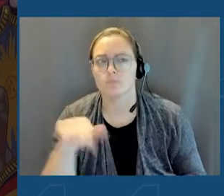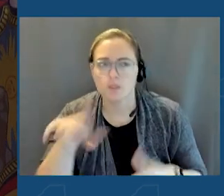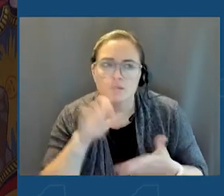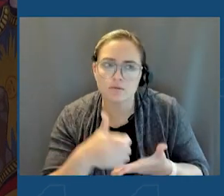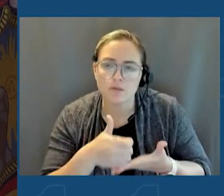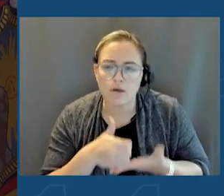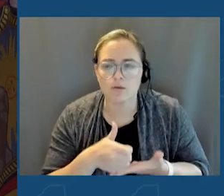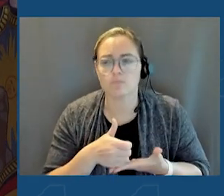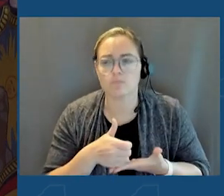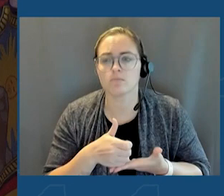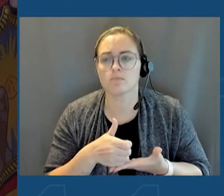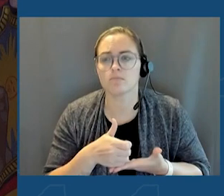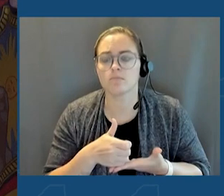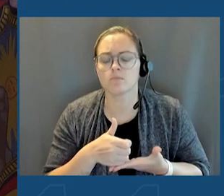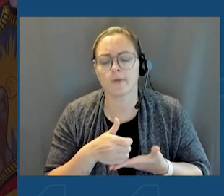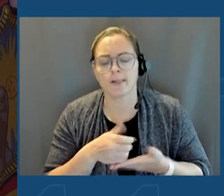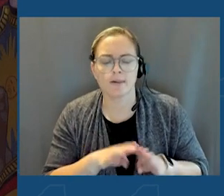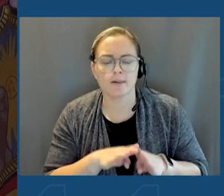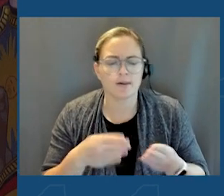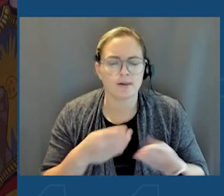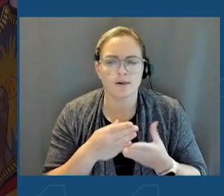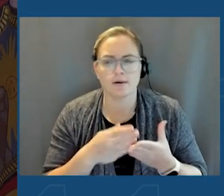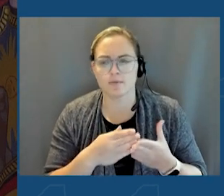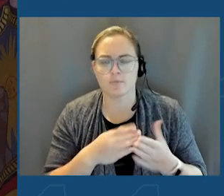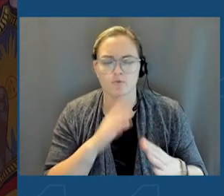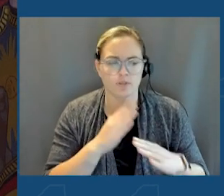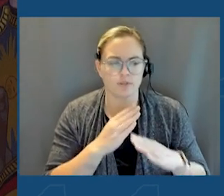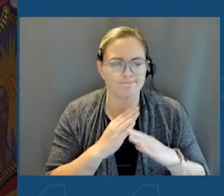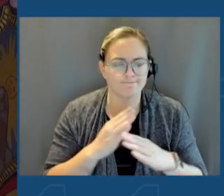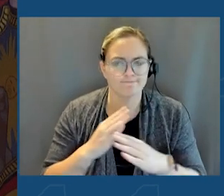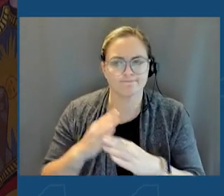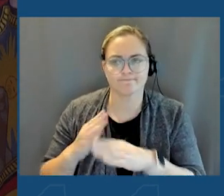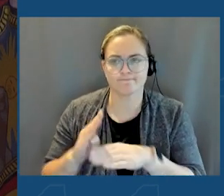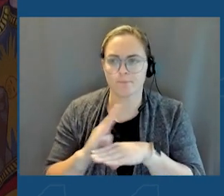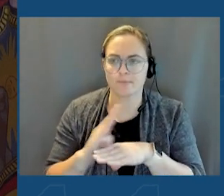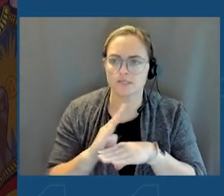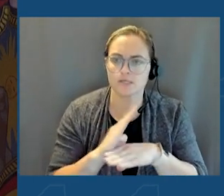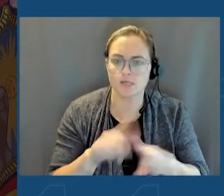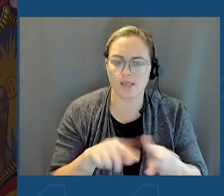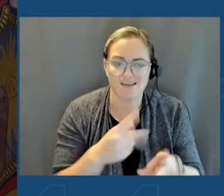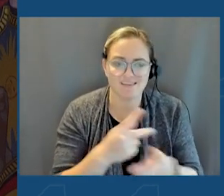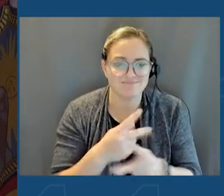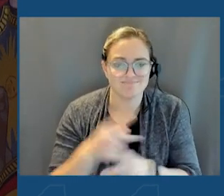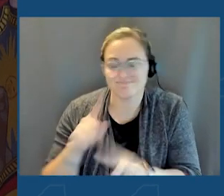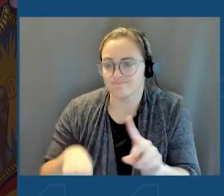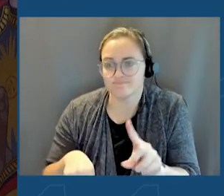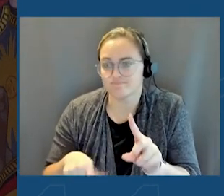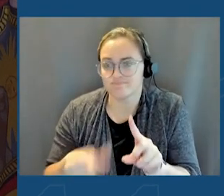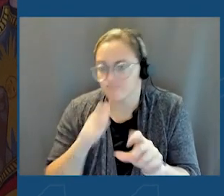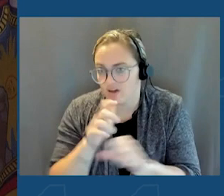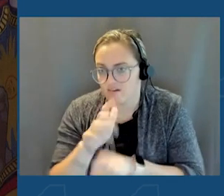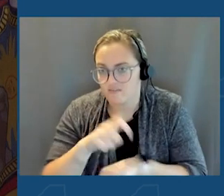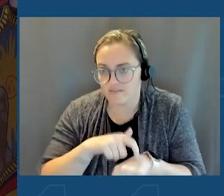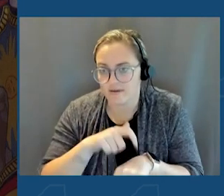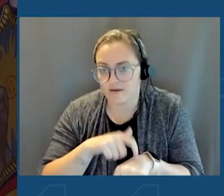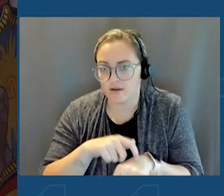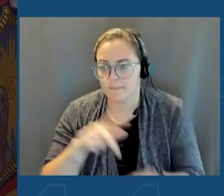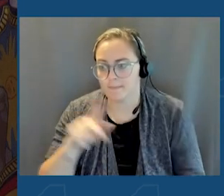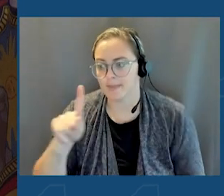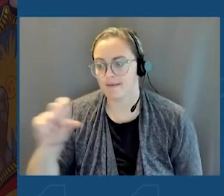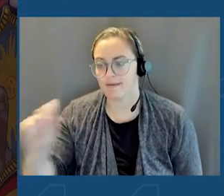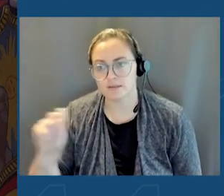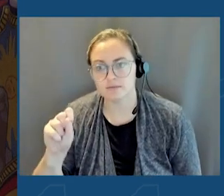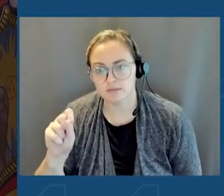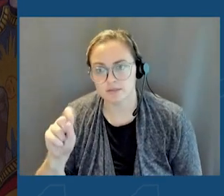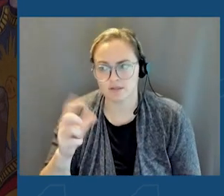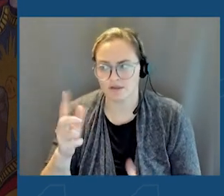will unclog some of these really busy clinics that can't take care of everybody that's trying to get to them. Like in Kansas, I have friends who work there.